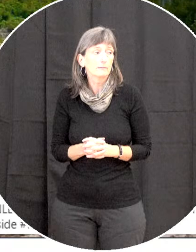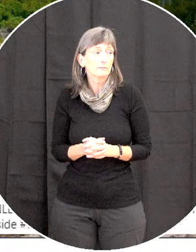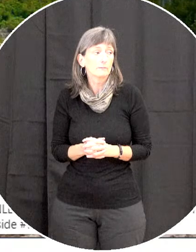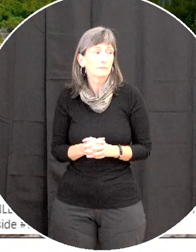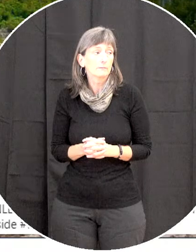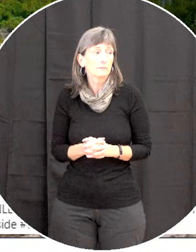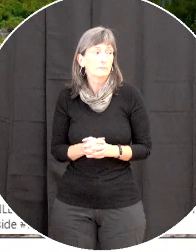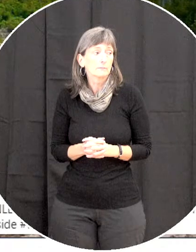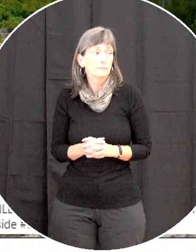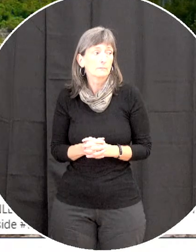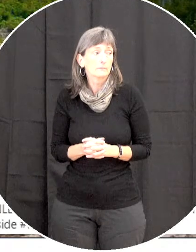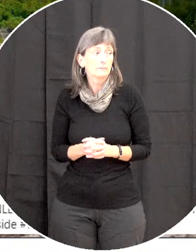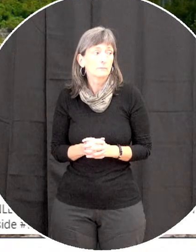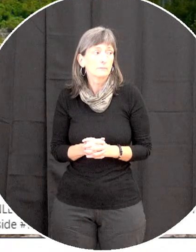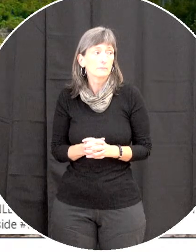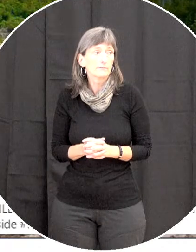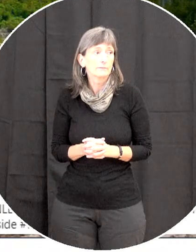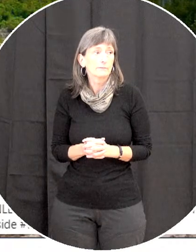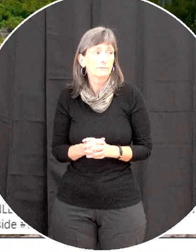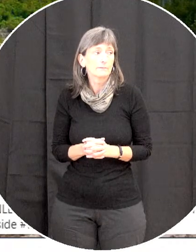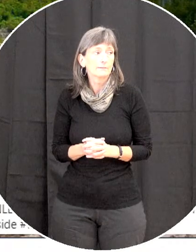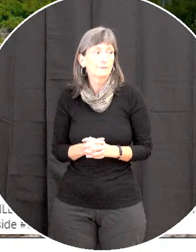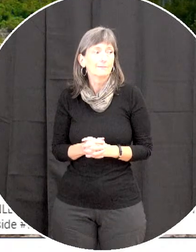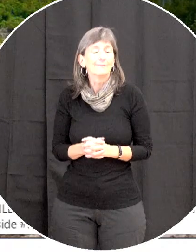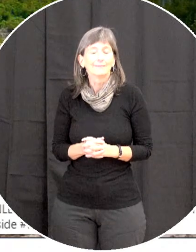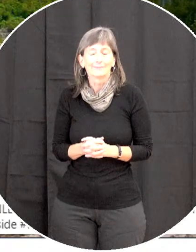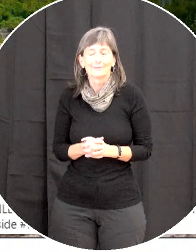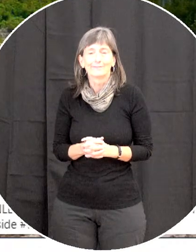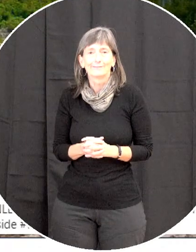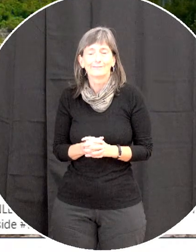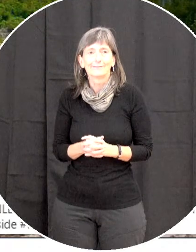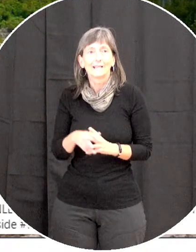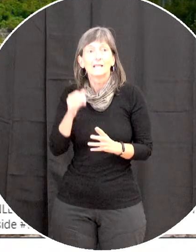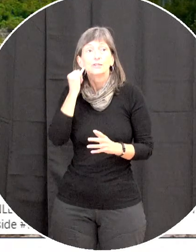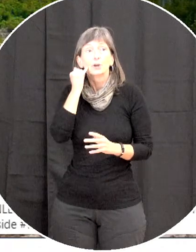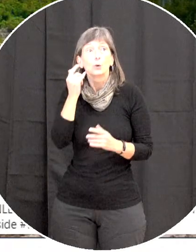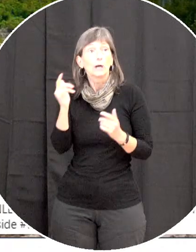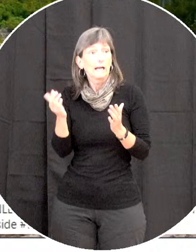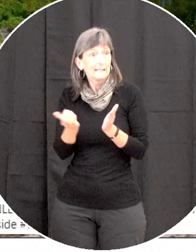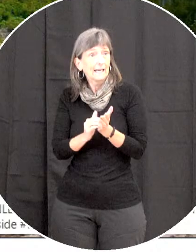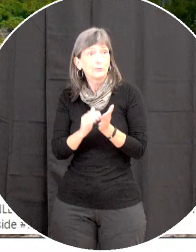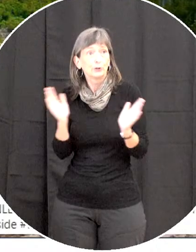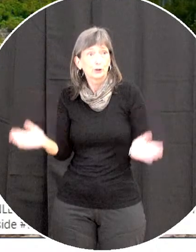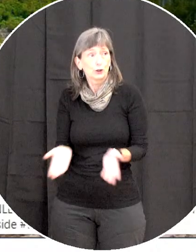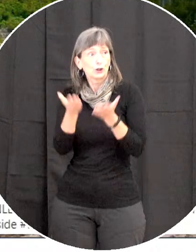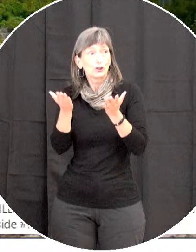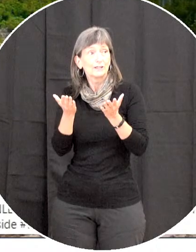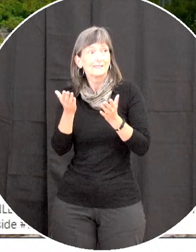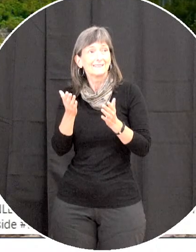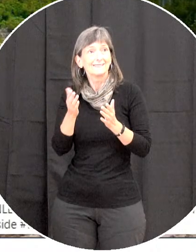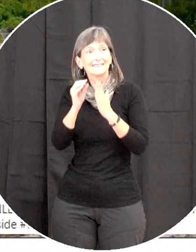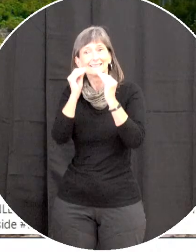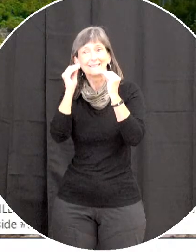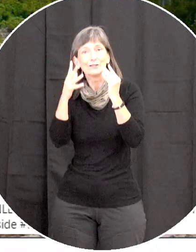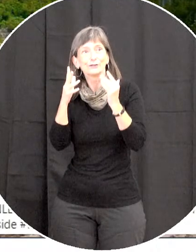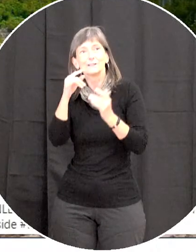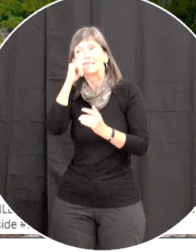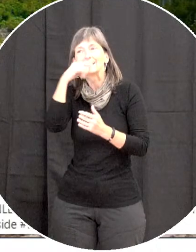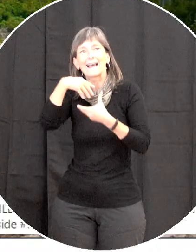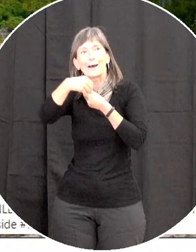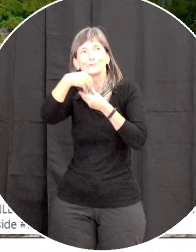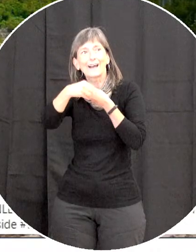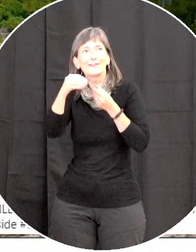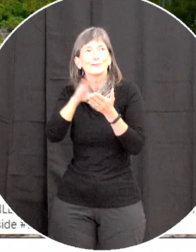As I said, we told the students and the teachers, go outside and learn, and I think this is a fantastic shot here